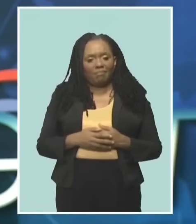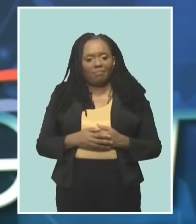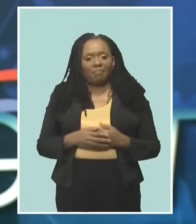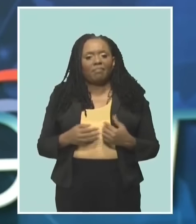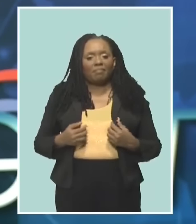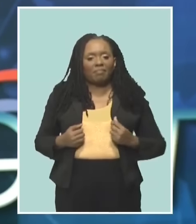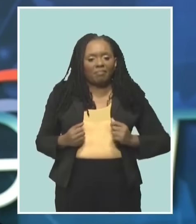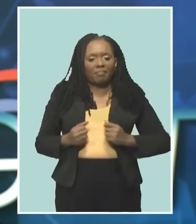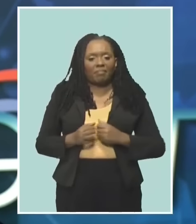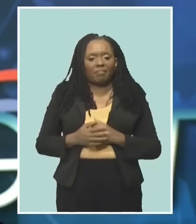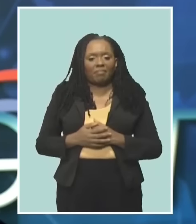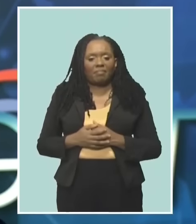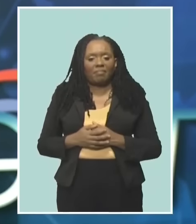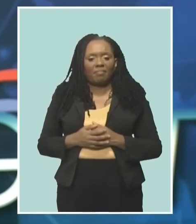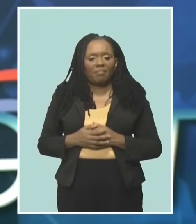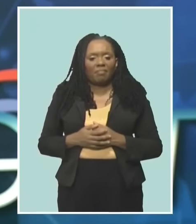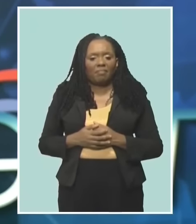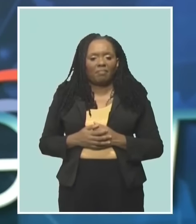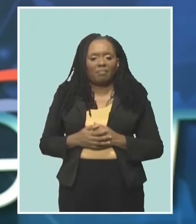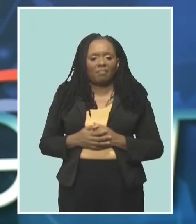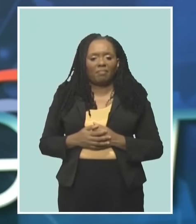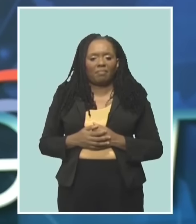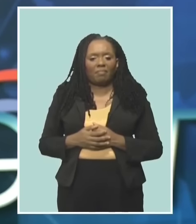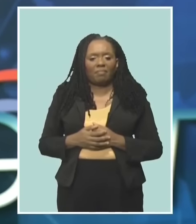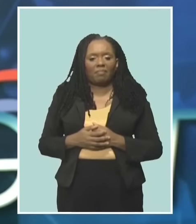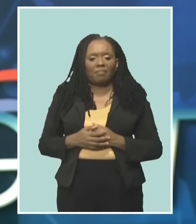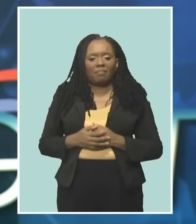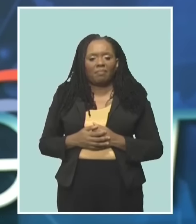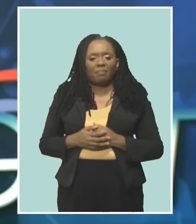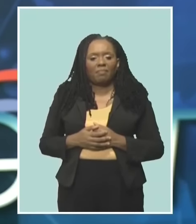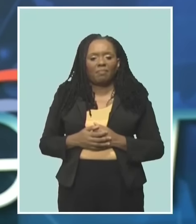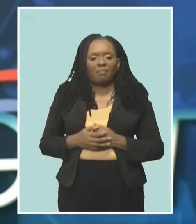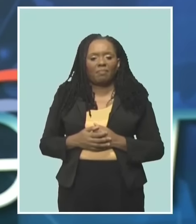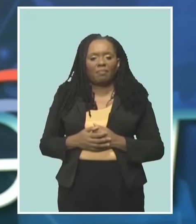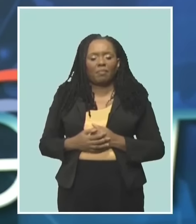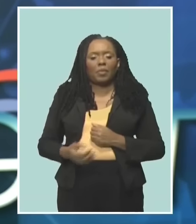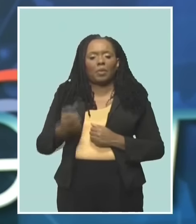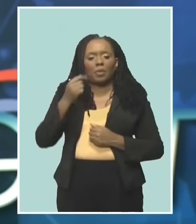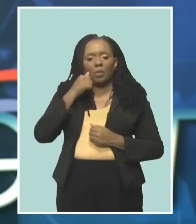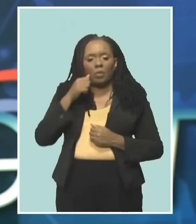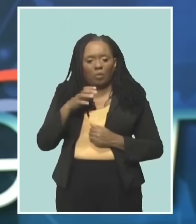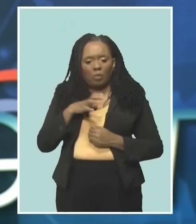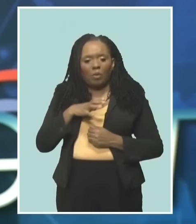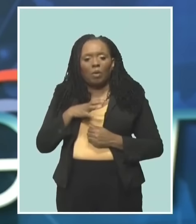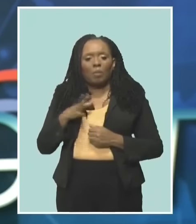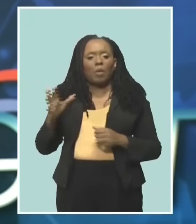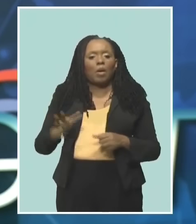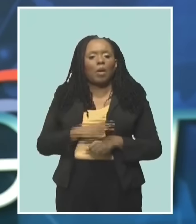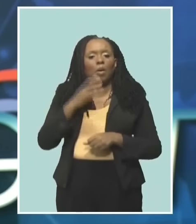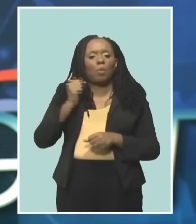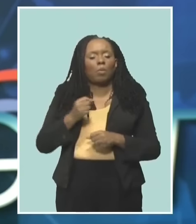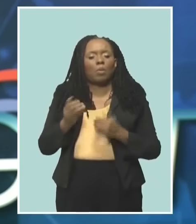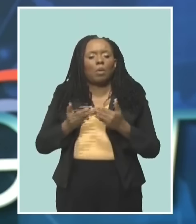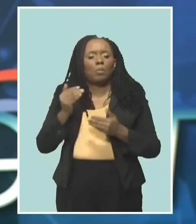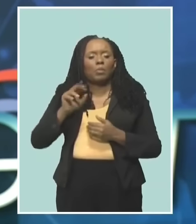few trips as well as helping family and friends are among the plans of Udine Grisette, who has won close